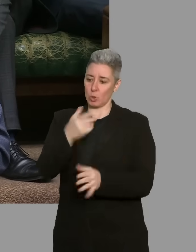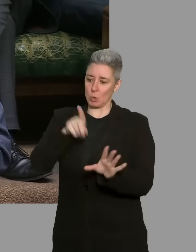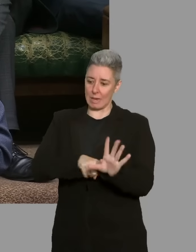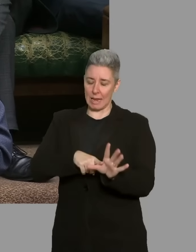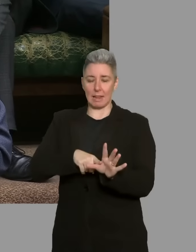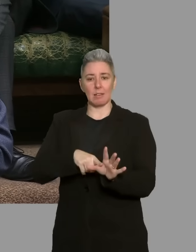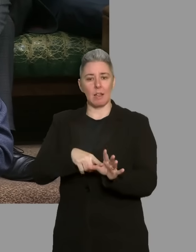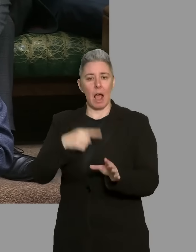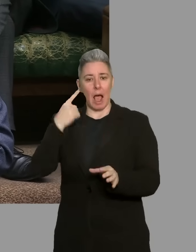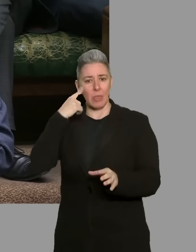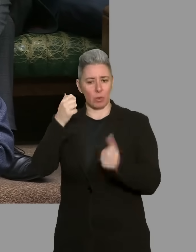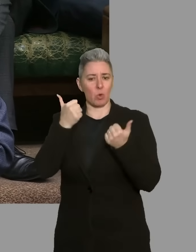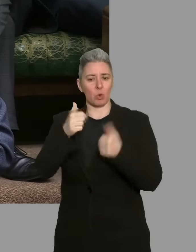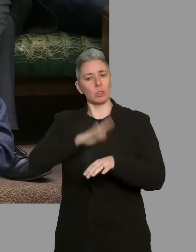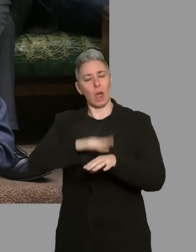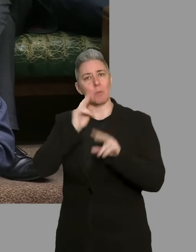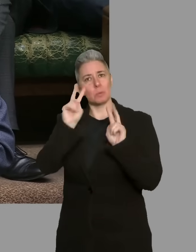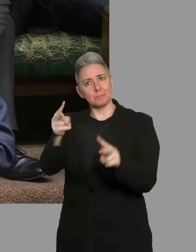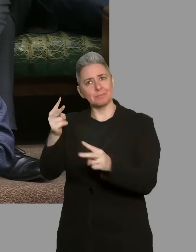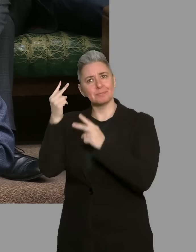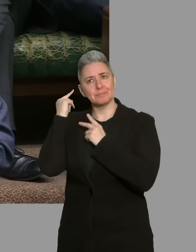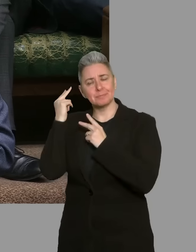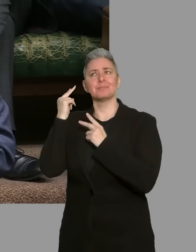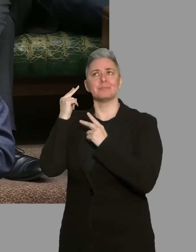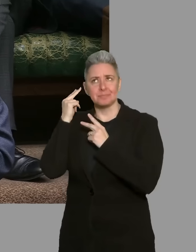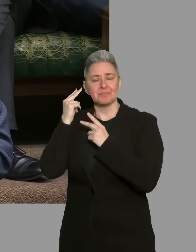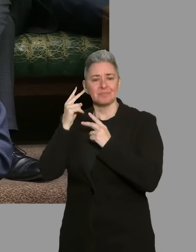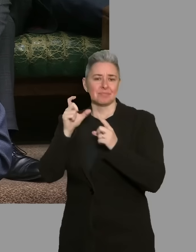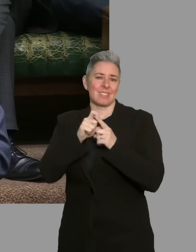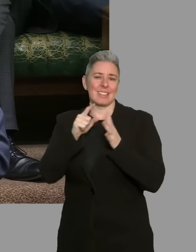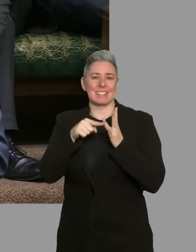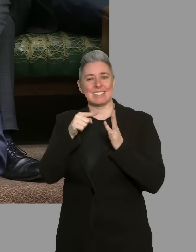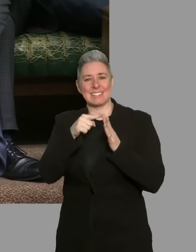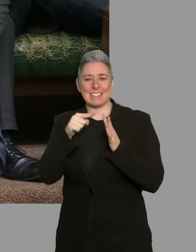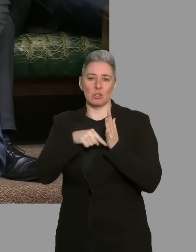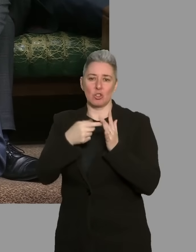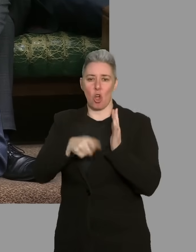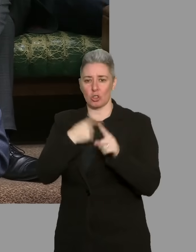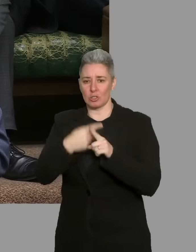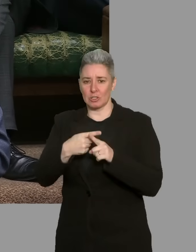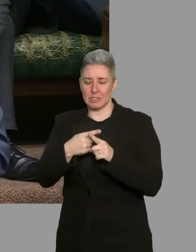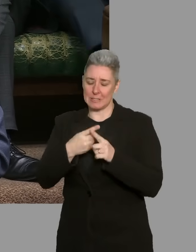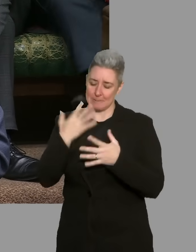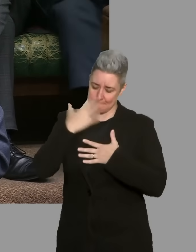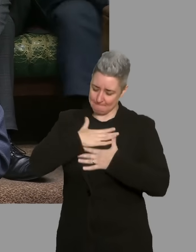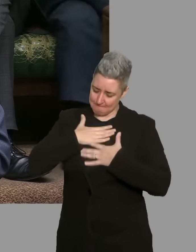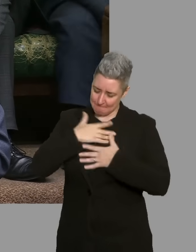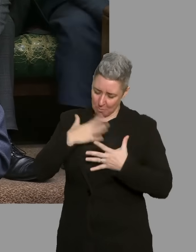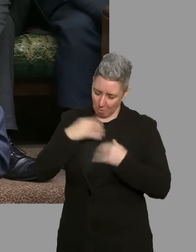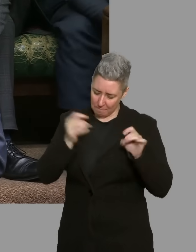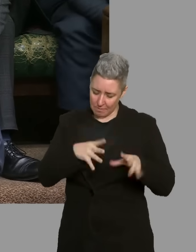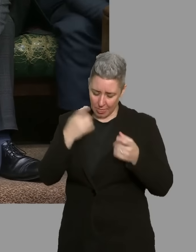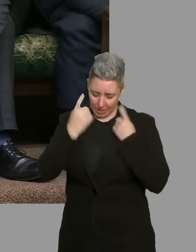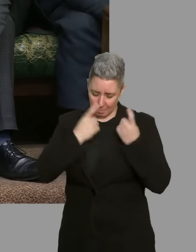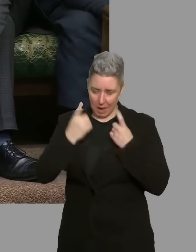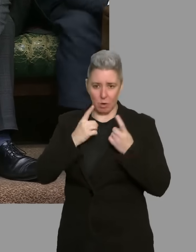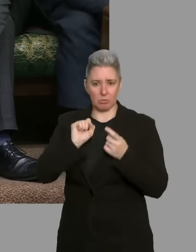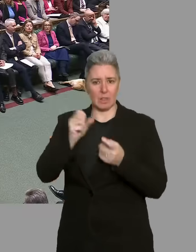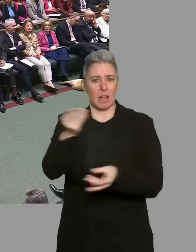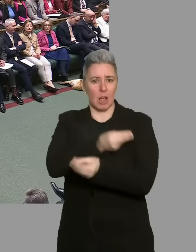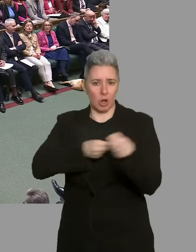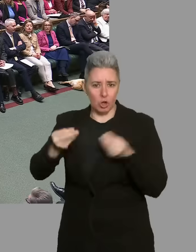tax rises, particularly business rates and the impact it's having on the hospitality sector. Now, will the Prime Minister commit to doing that